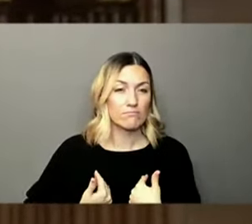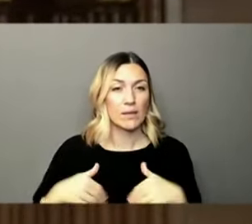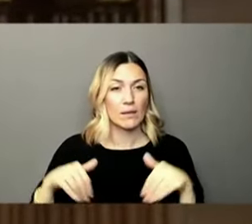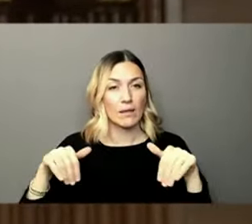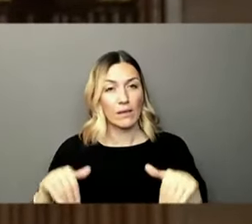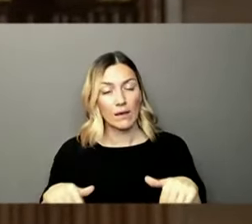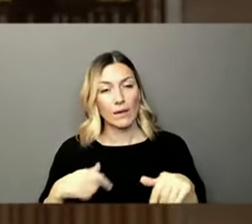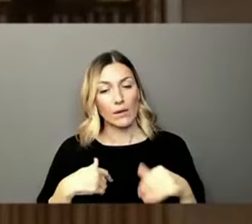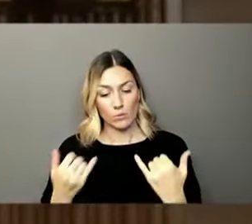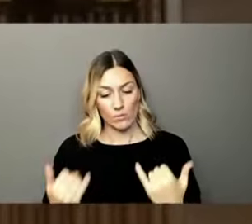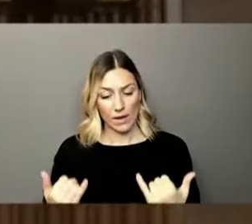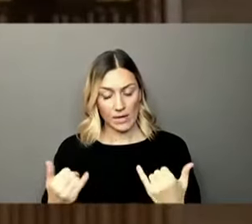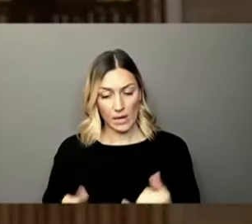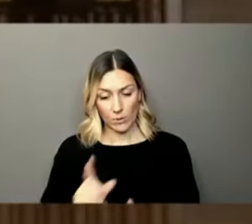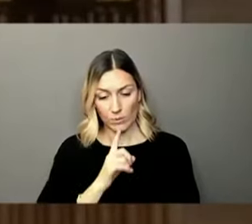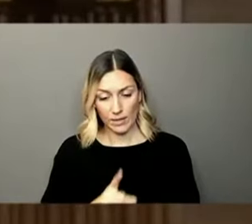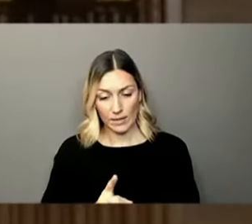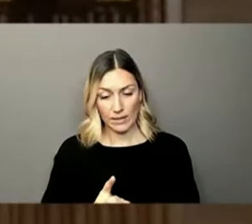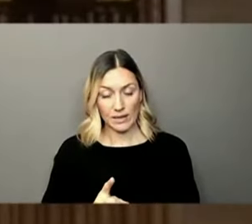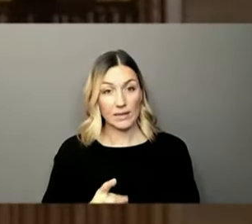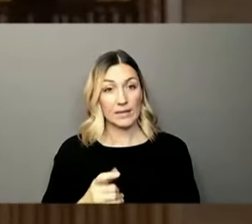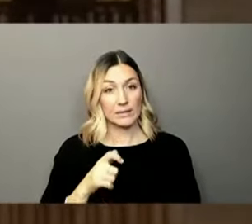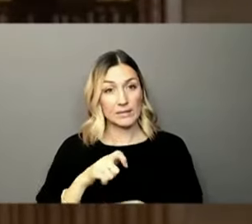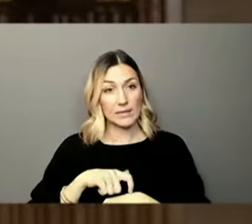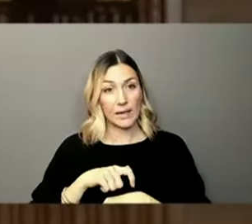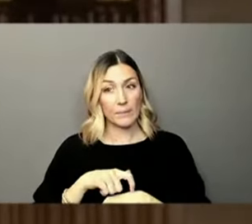Right now, we're really in a phase where there are